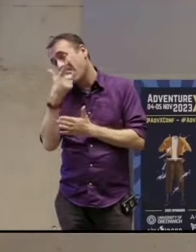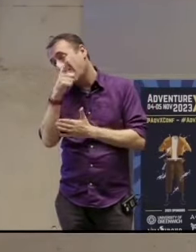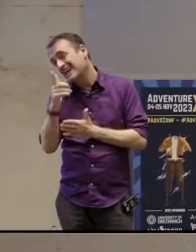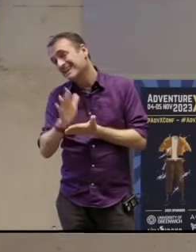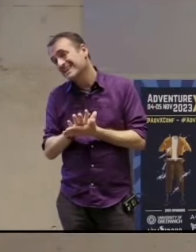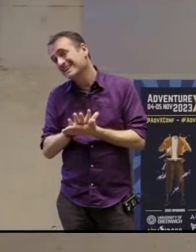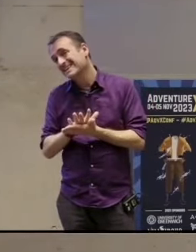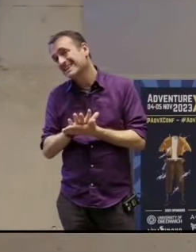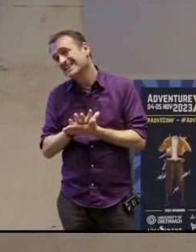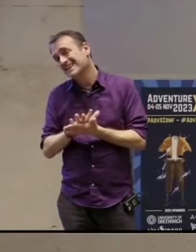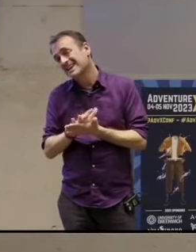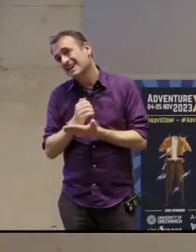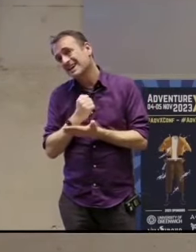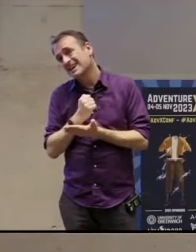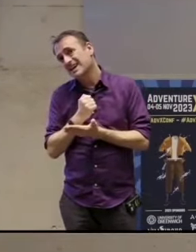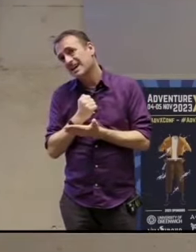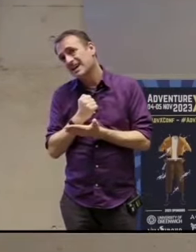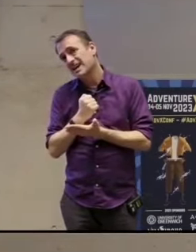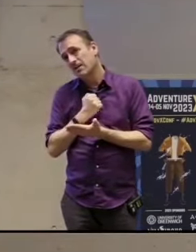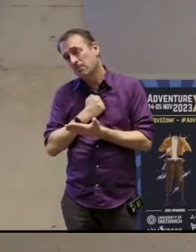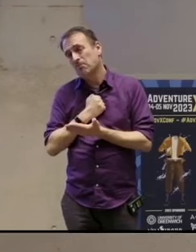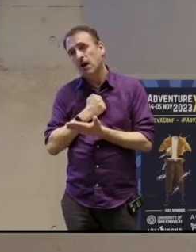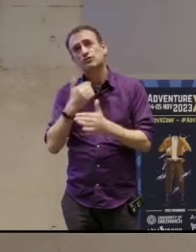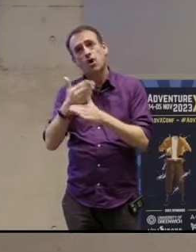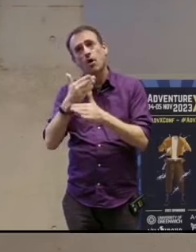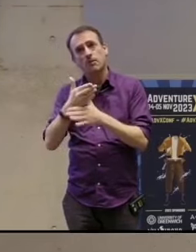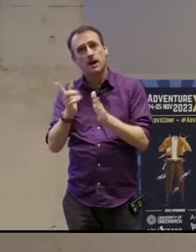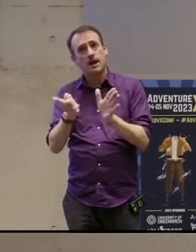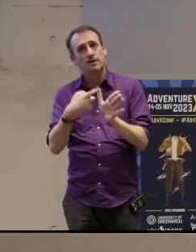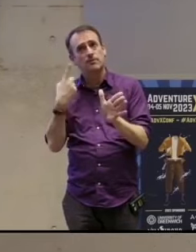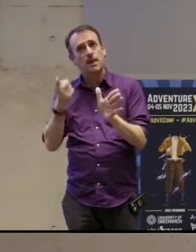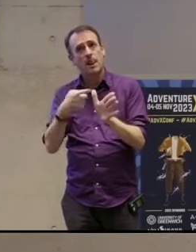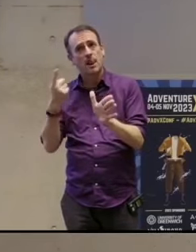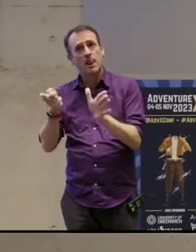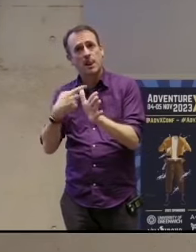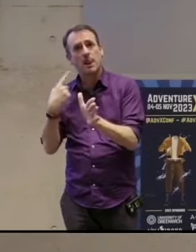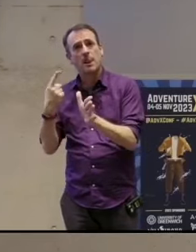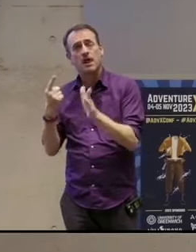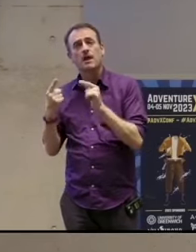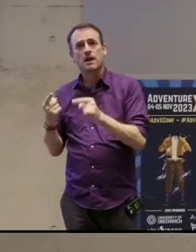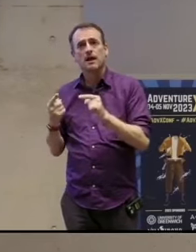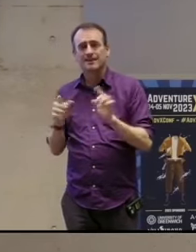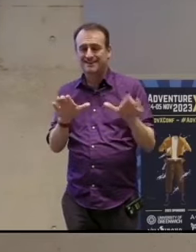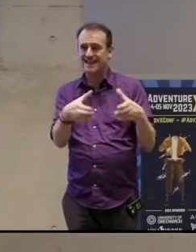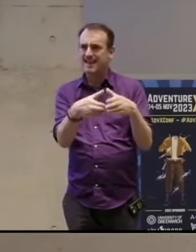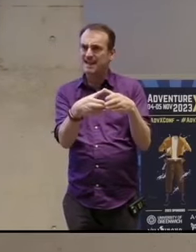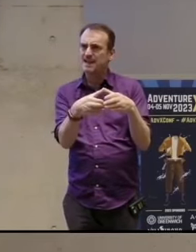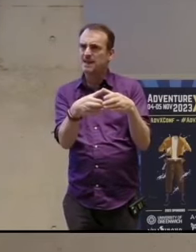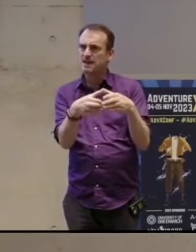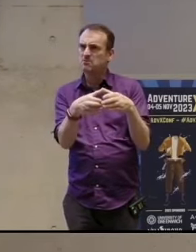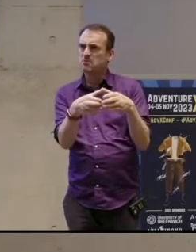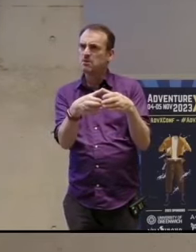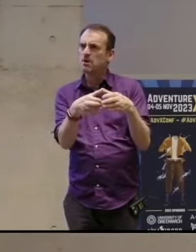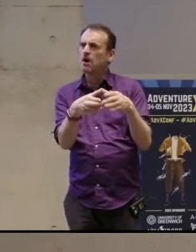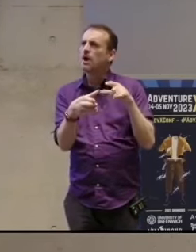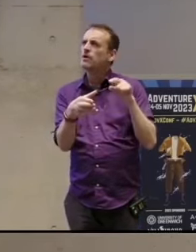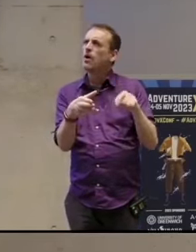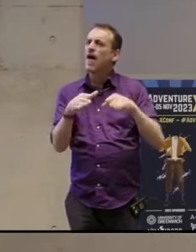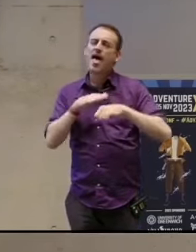that even in my AAA job, my team, even if it's not diverse, like ethnically